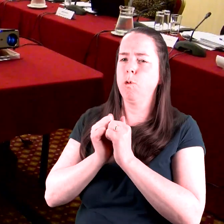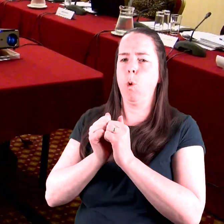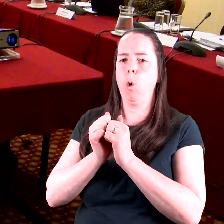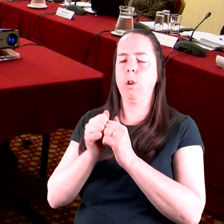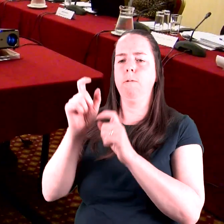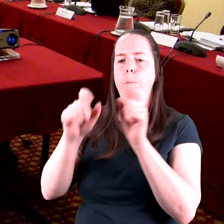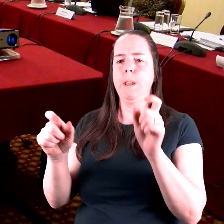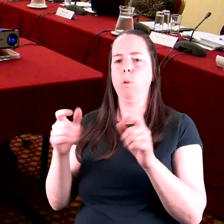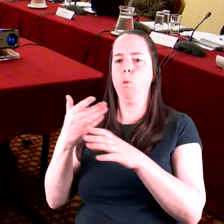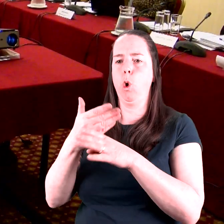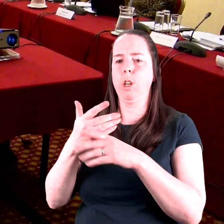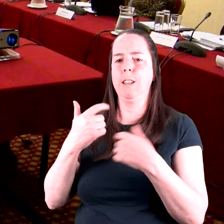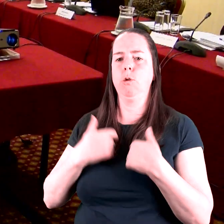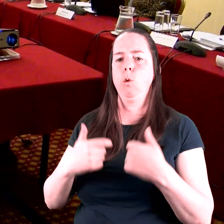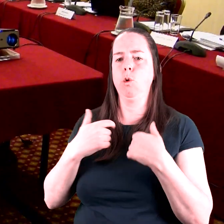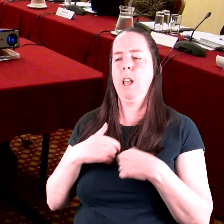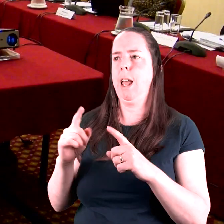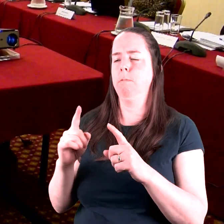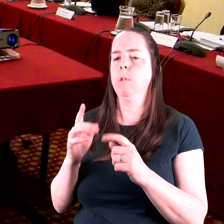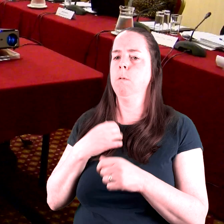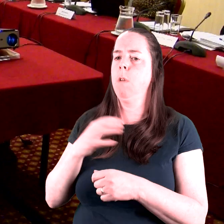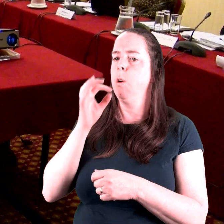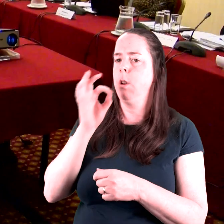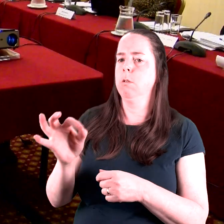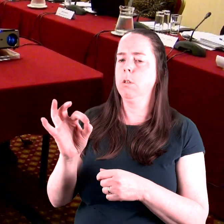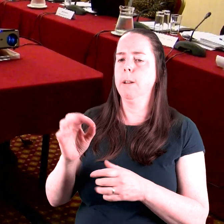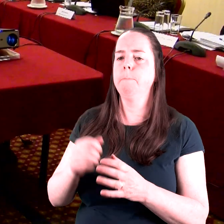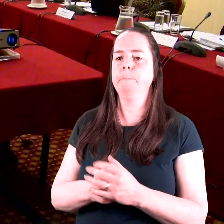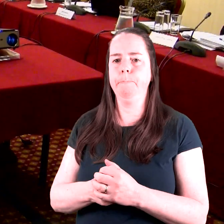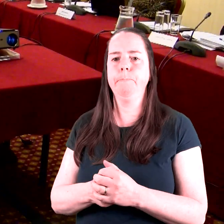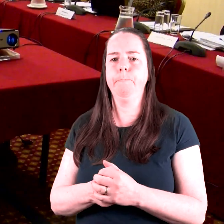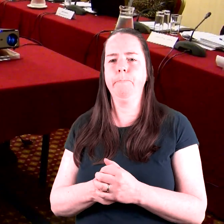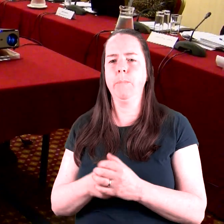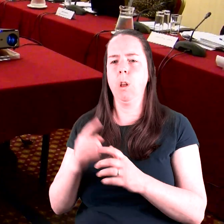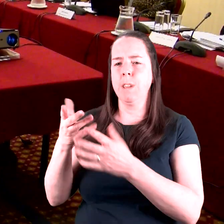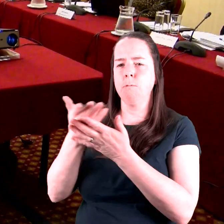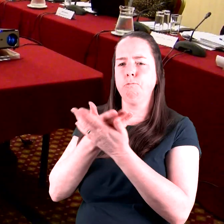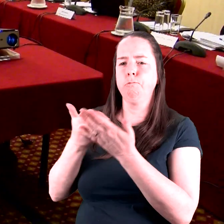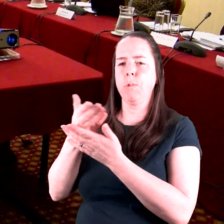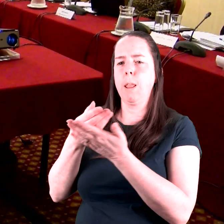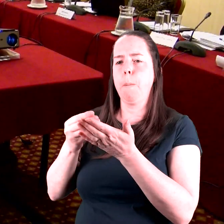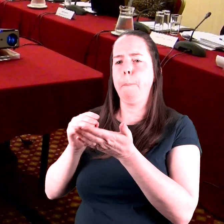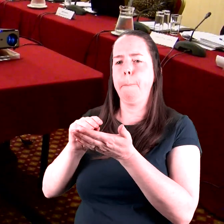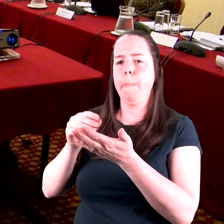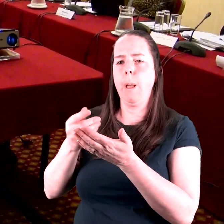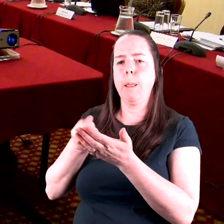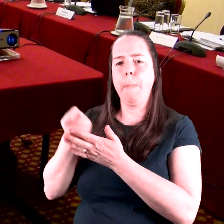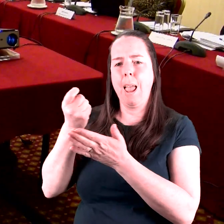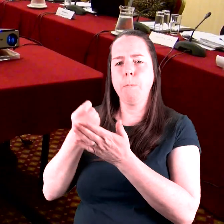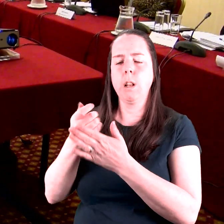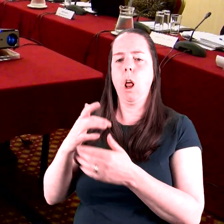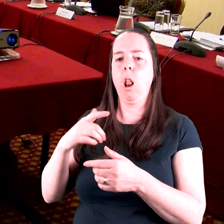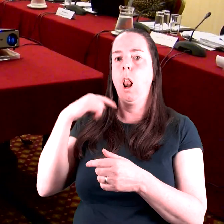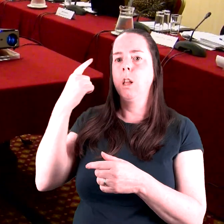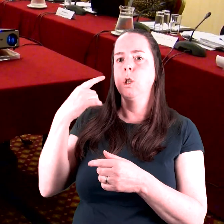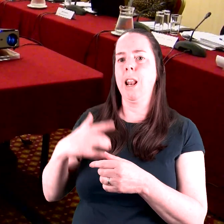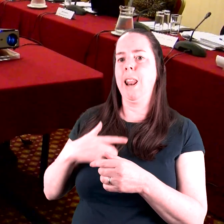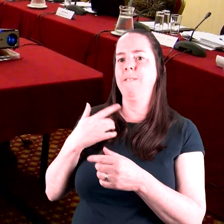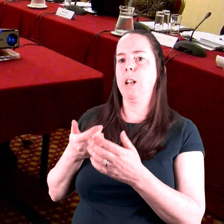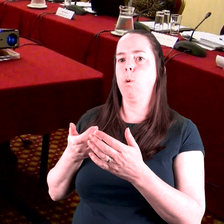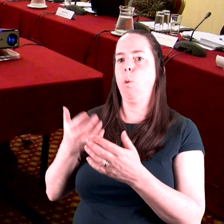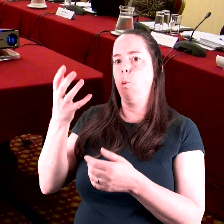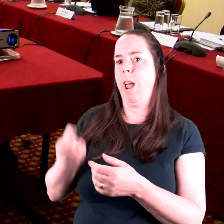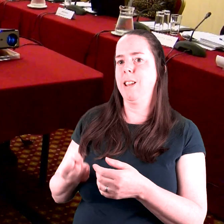people working in social care. So the obvious question is, have you been discussing the payment of the